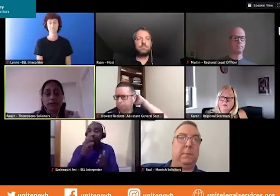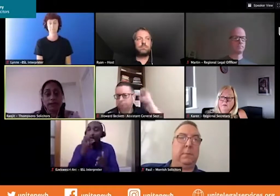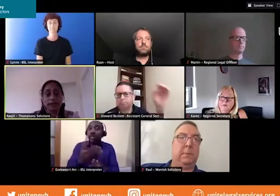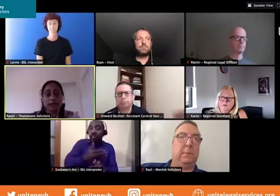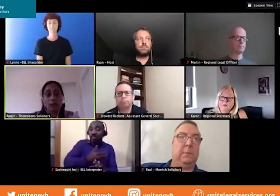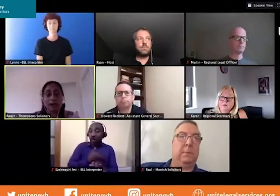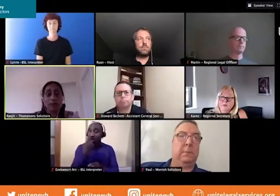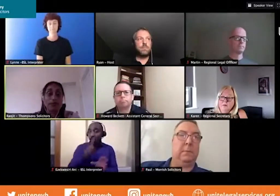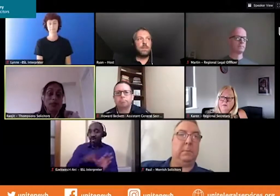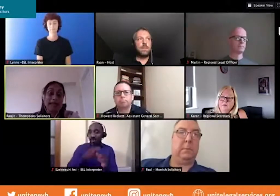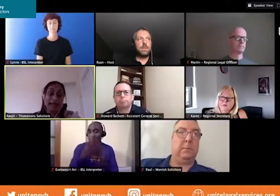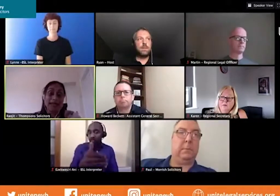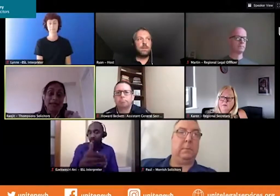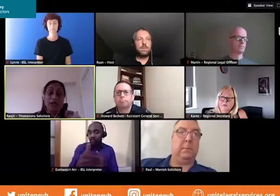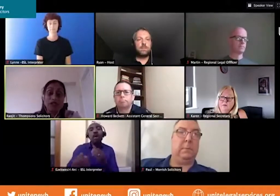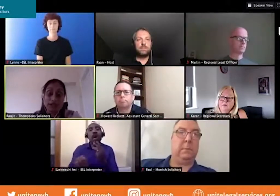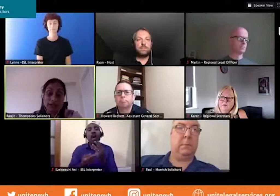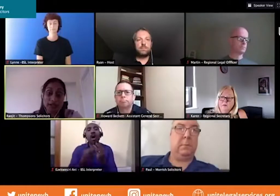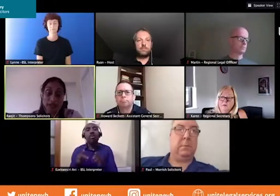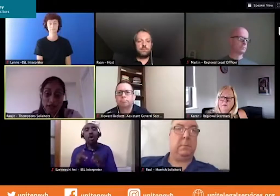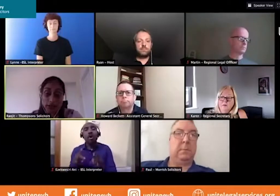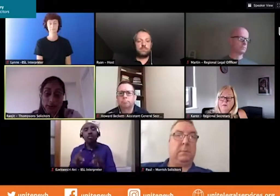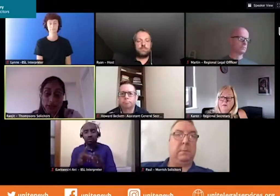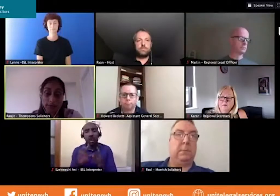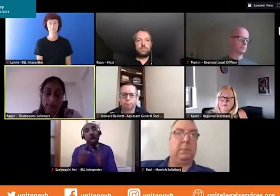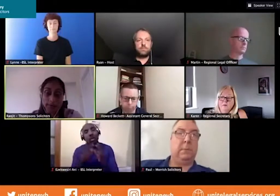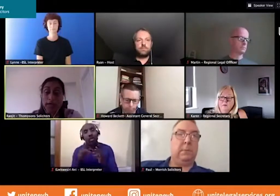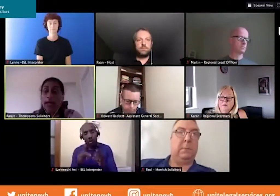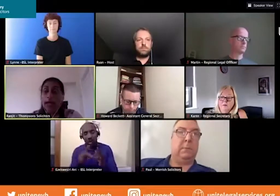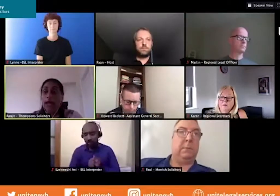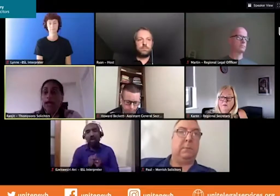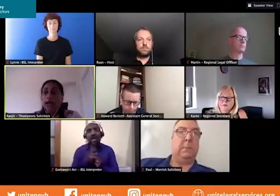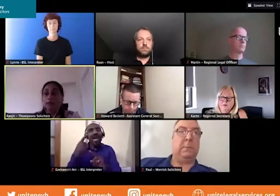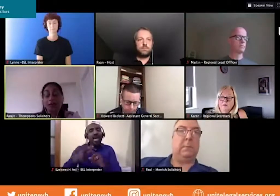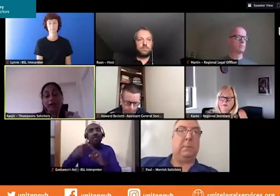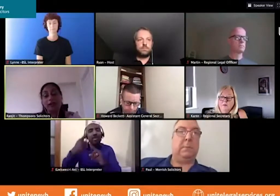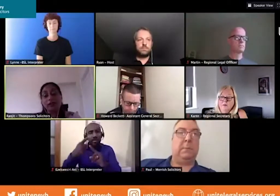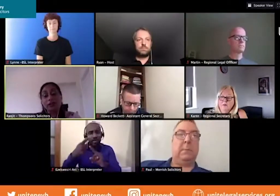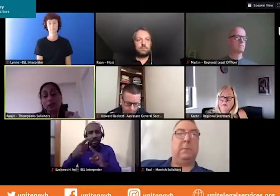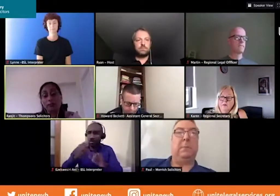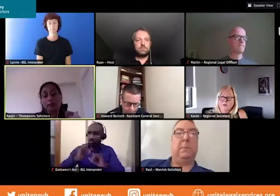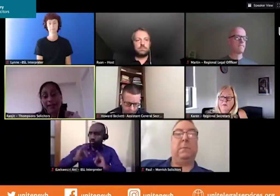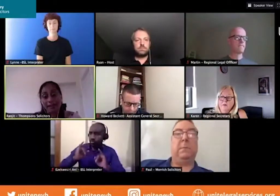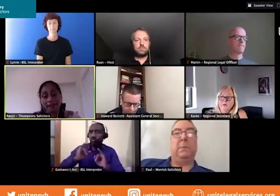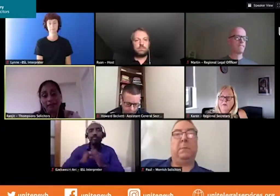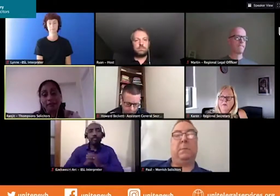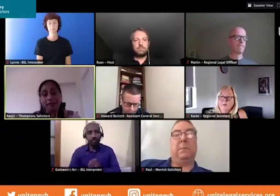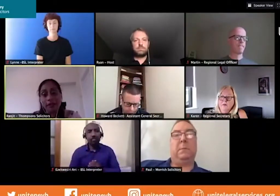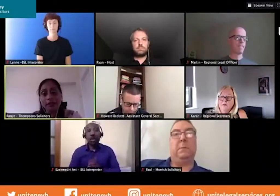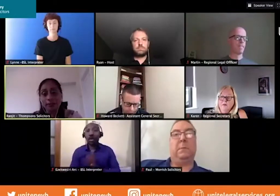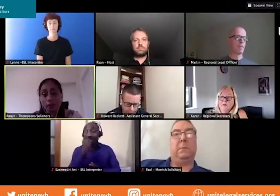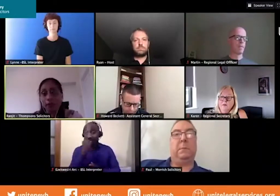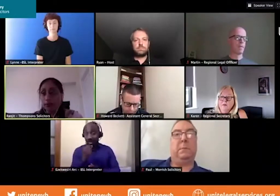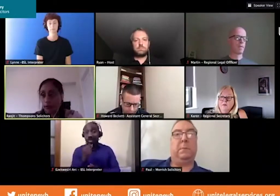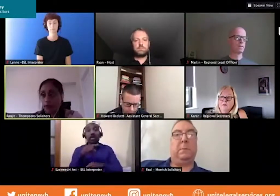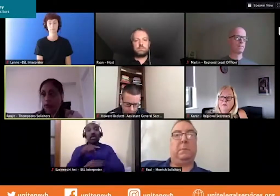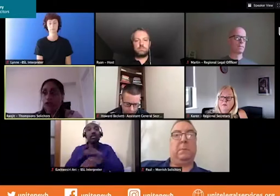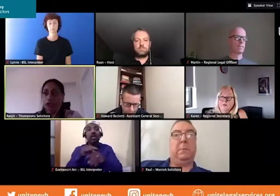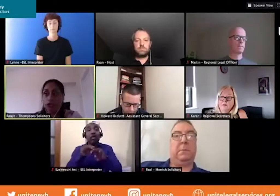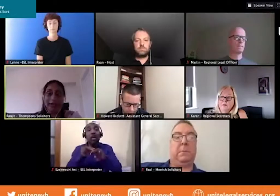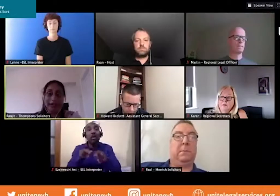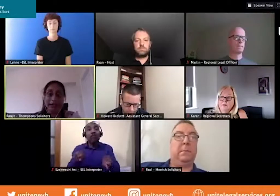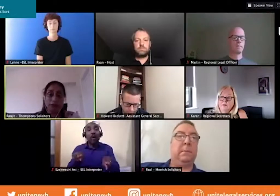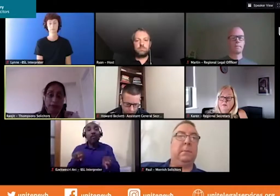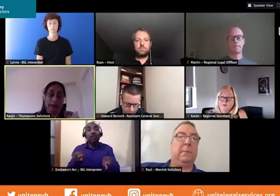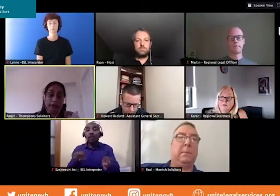that where we're looking at an emergency situation, you're entitled to unpaid time off work to